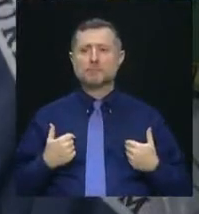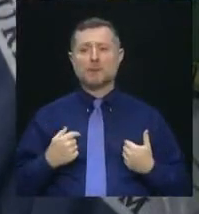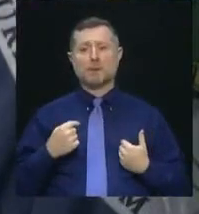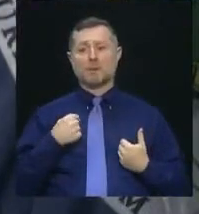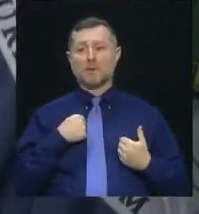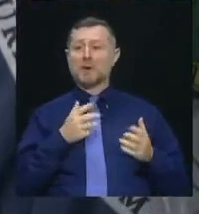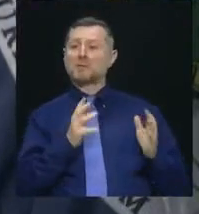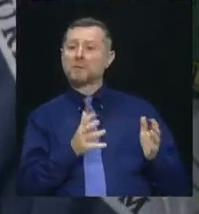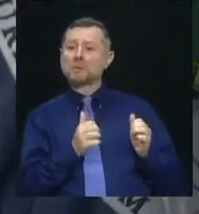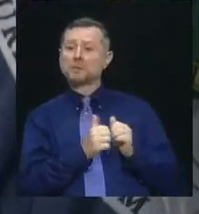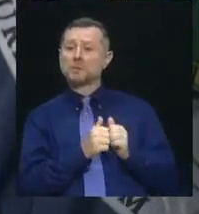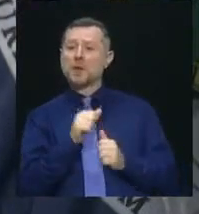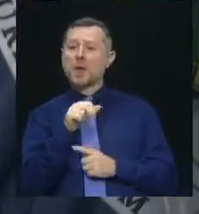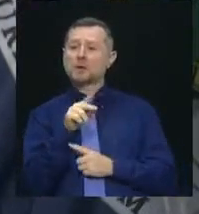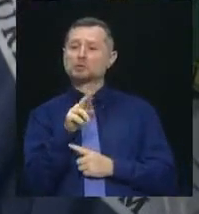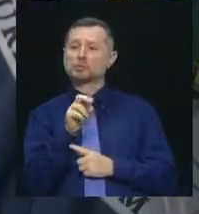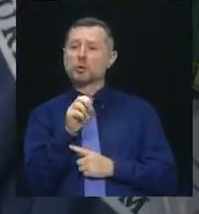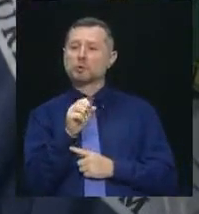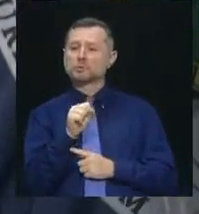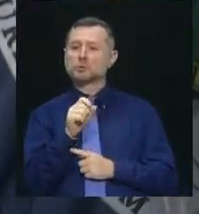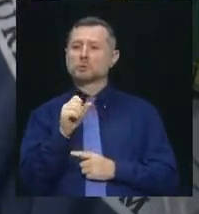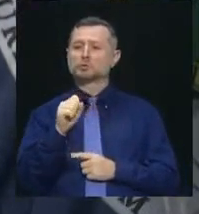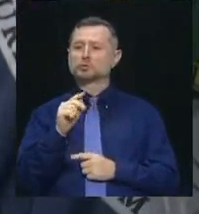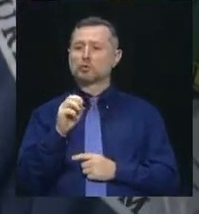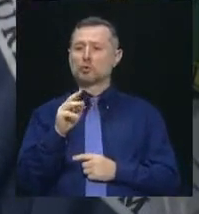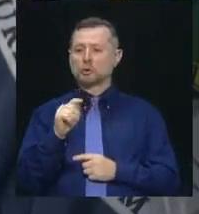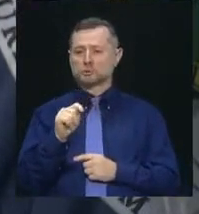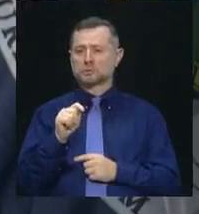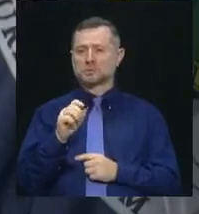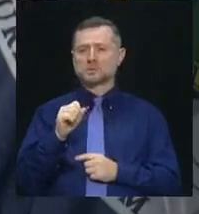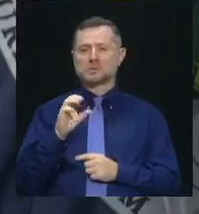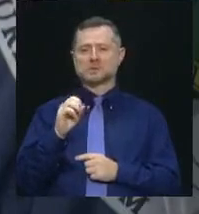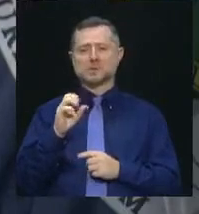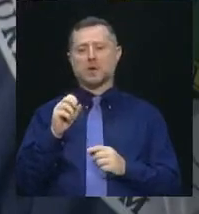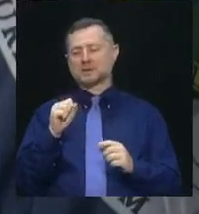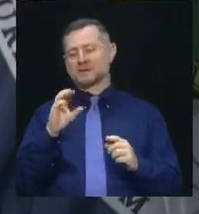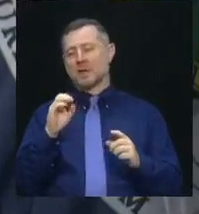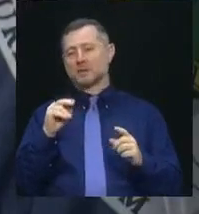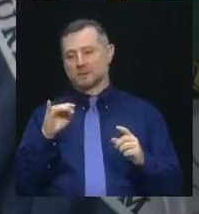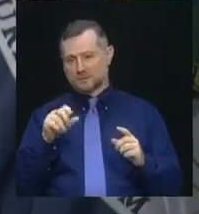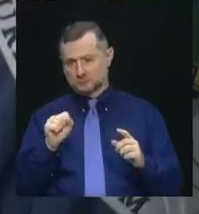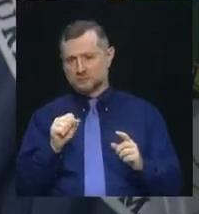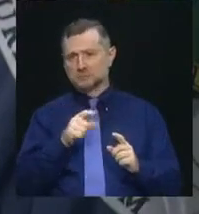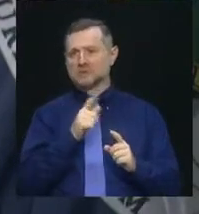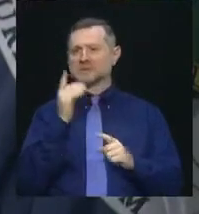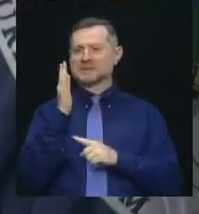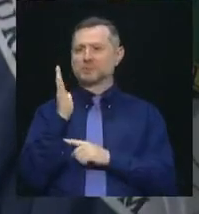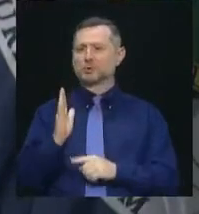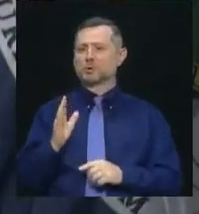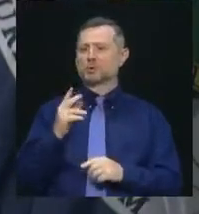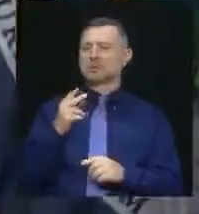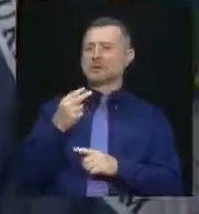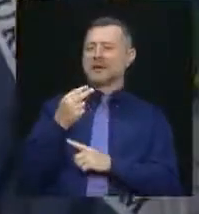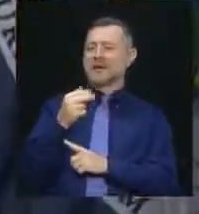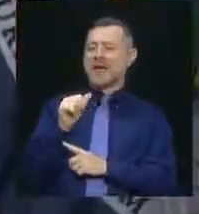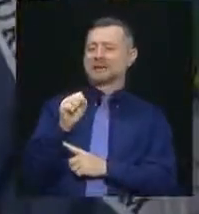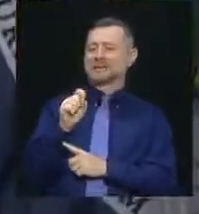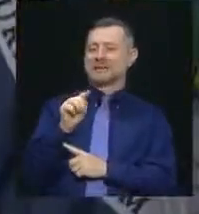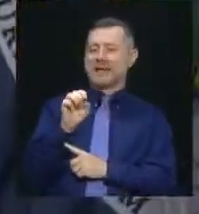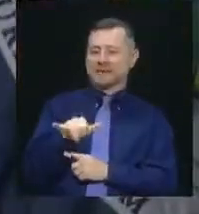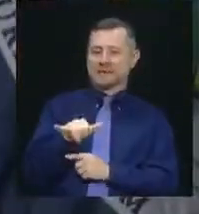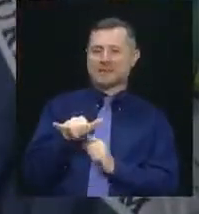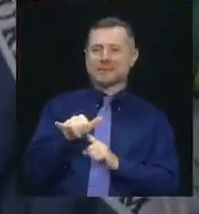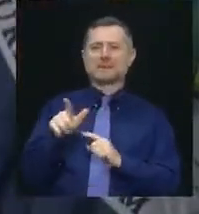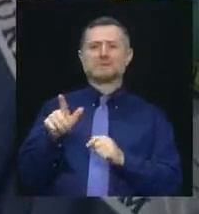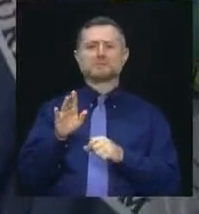Andre Stewart Cousins, Speaker Carl Heastie, labor, business, faith leaders,